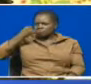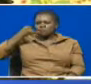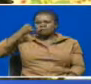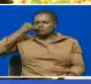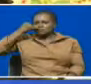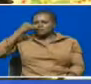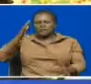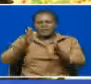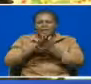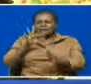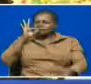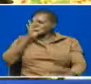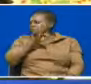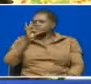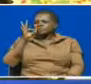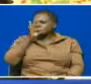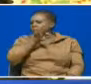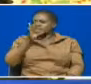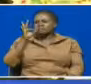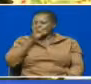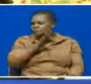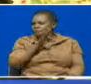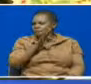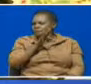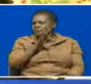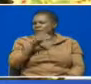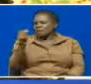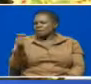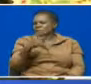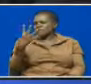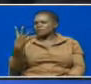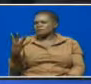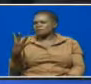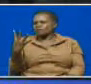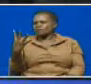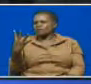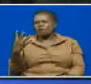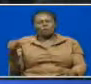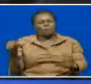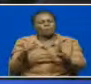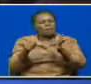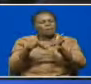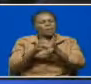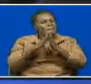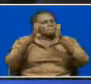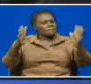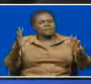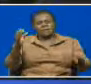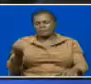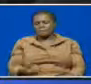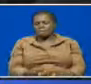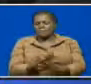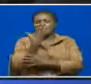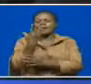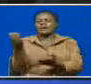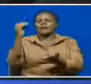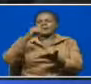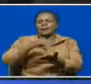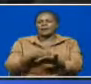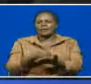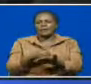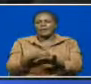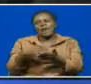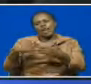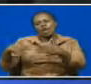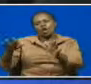Mugoka. And it took me less than 4 months to hit rock bottom again. And all was